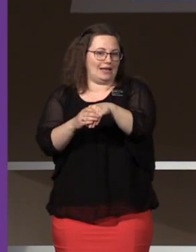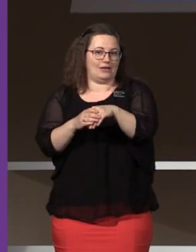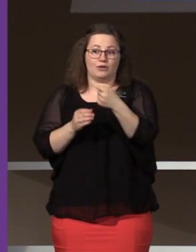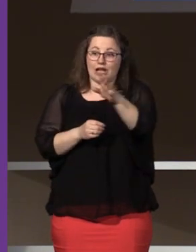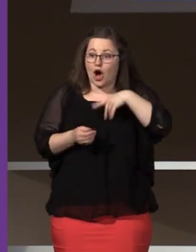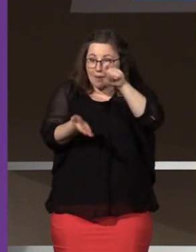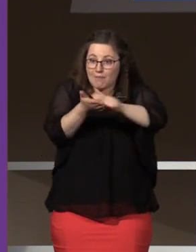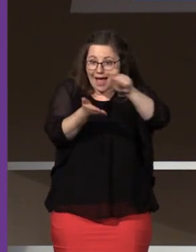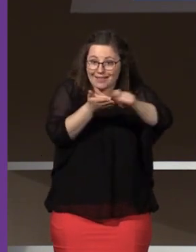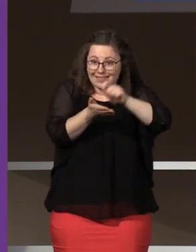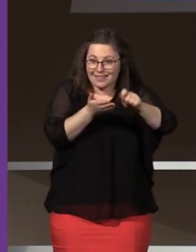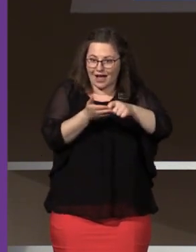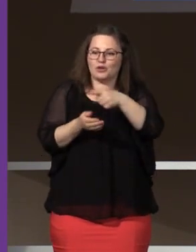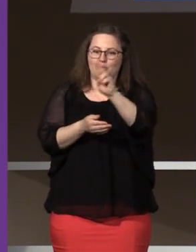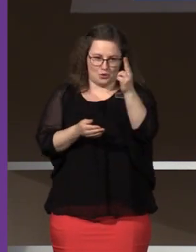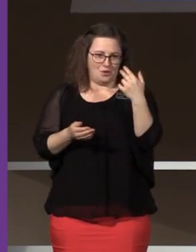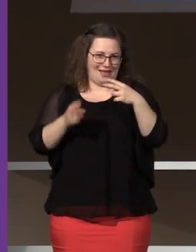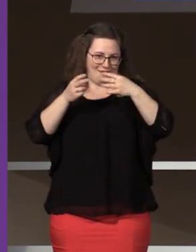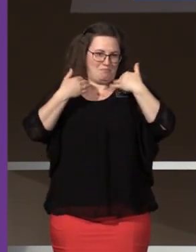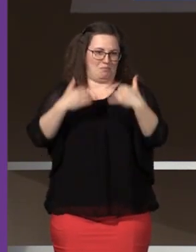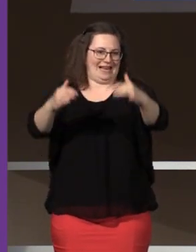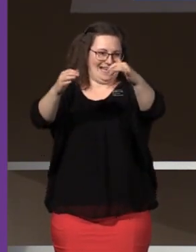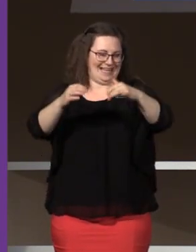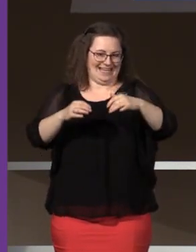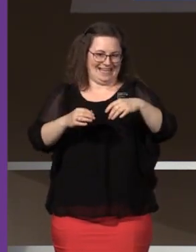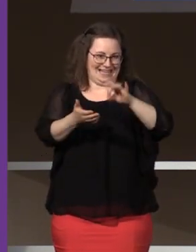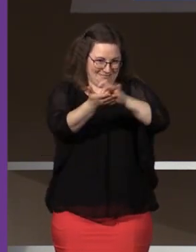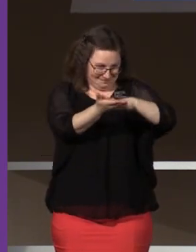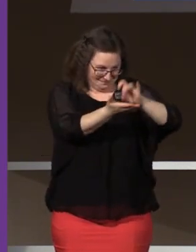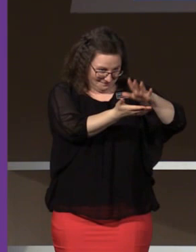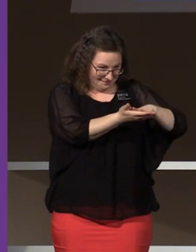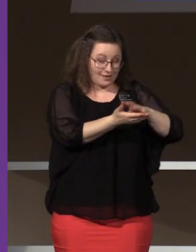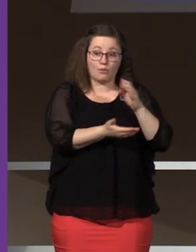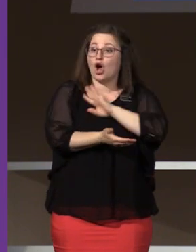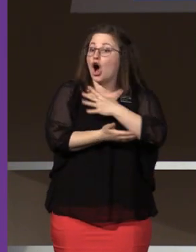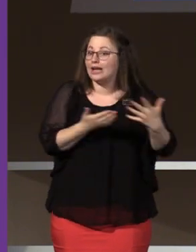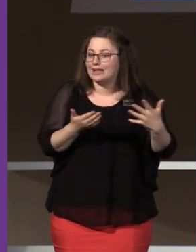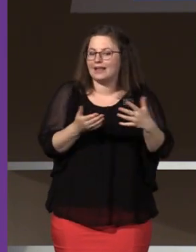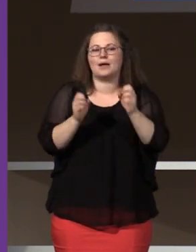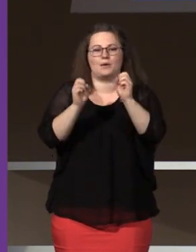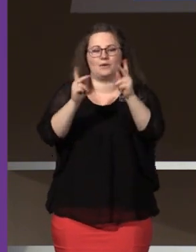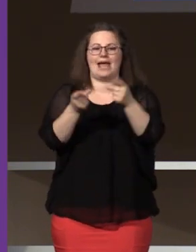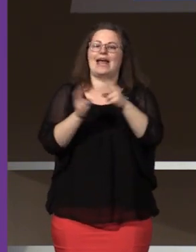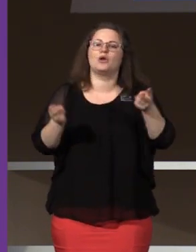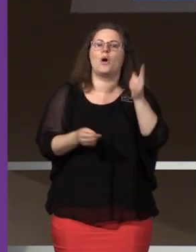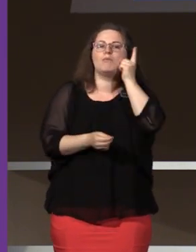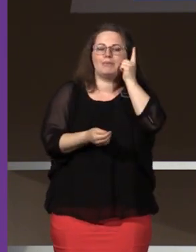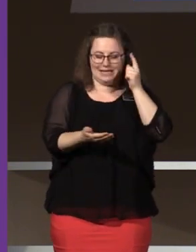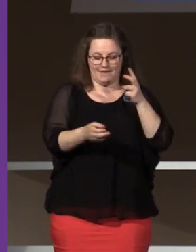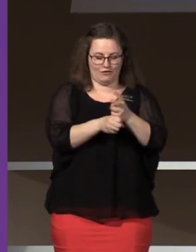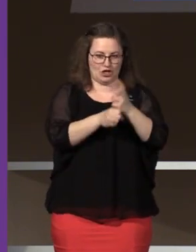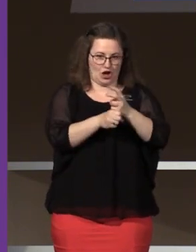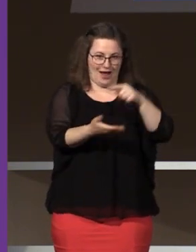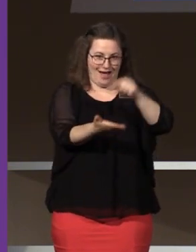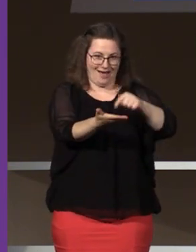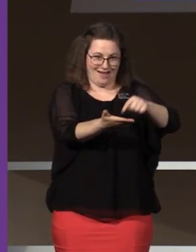pen and paper, this is participation here. And if you haven't got a pen and paper, I'd really appreciate just opening up your phone and going to a notes